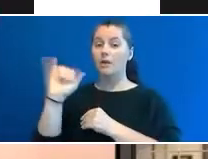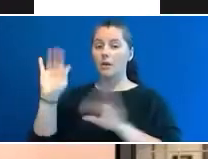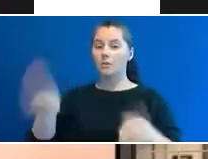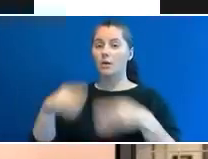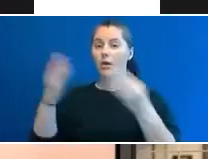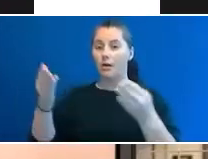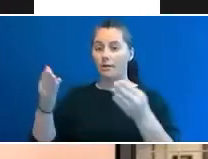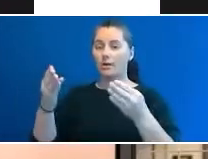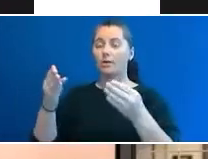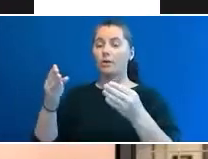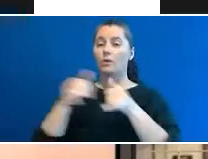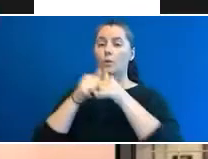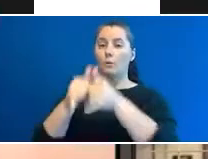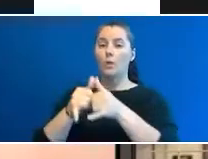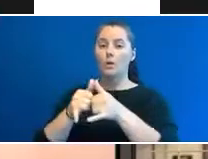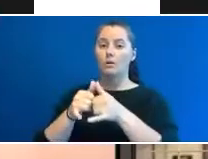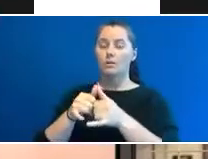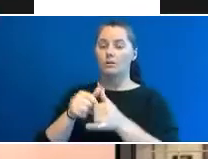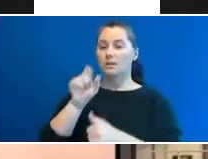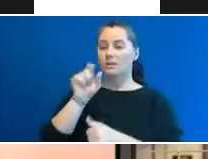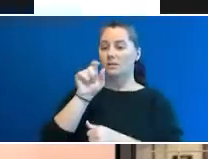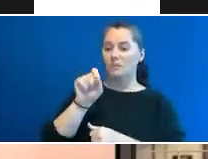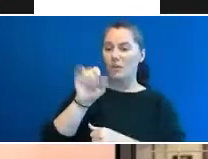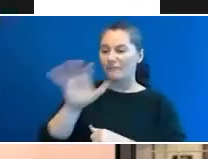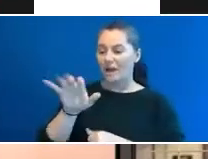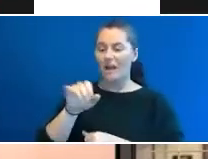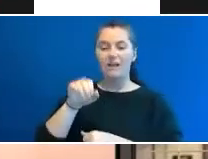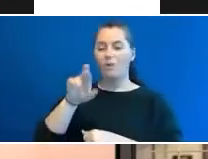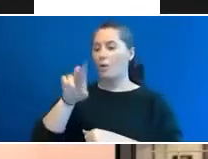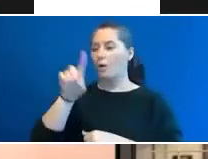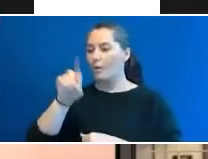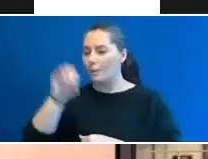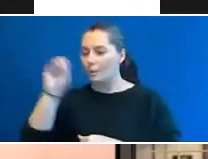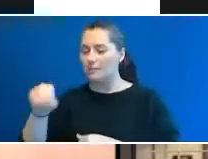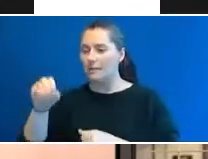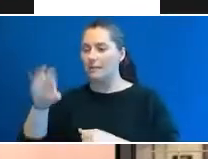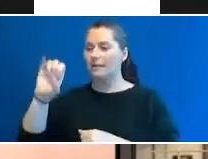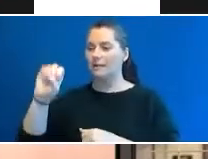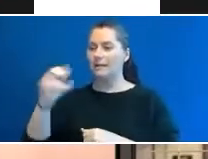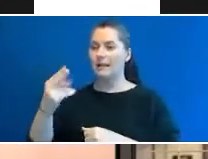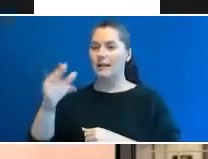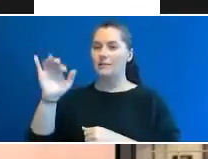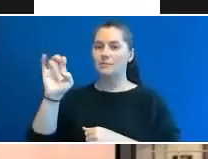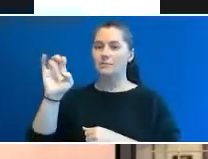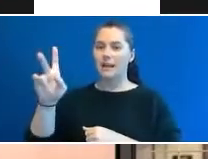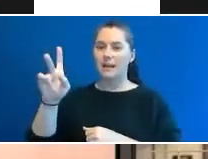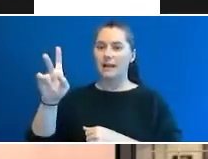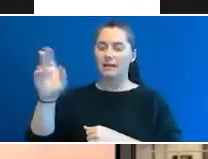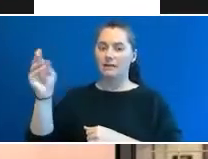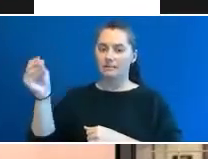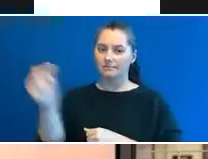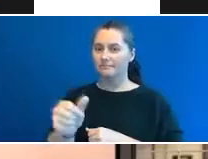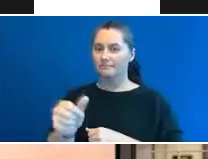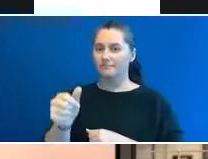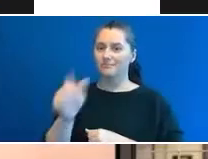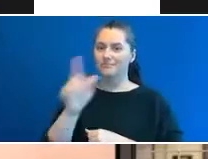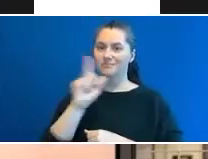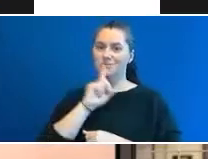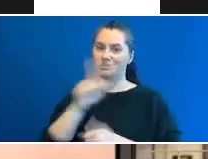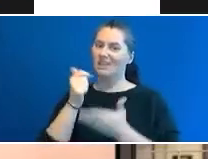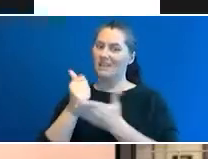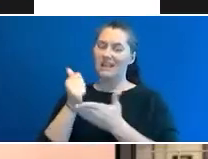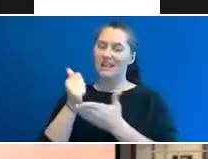So anywhere between 0.5% to 1% cash back there as well. And that's seen as gravy, being able to help just